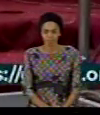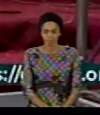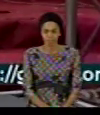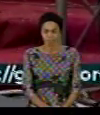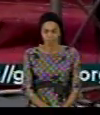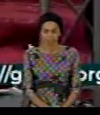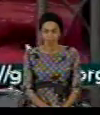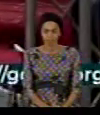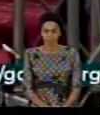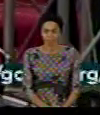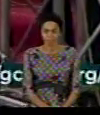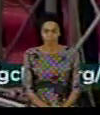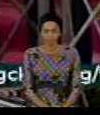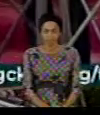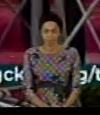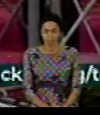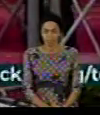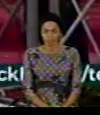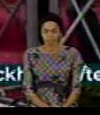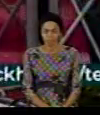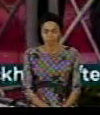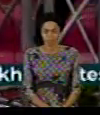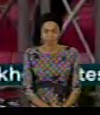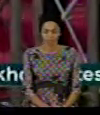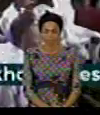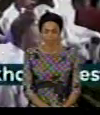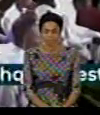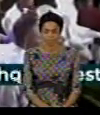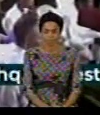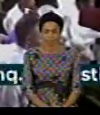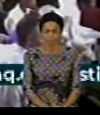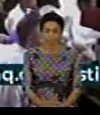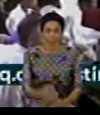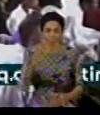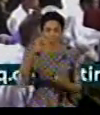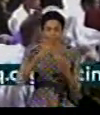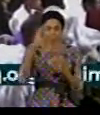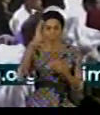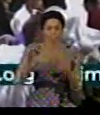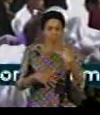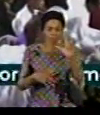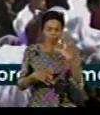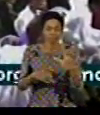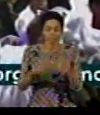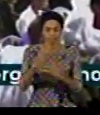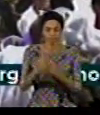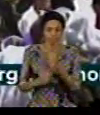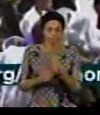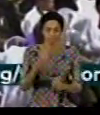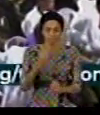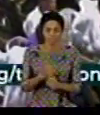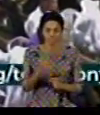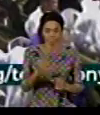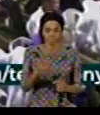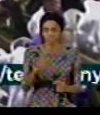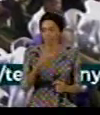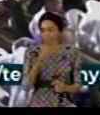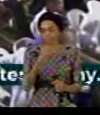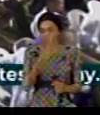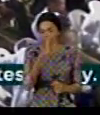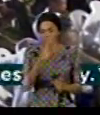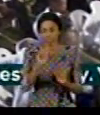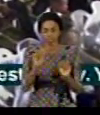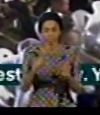us. Quickly. For over 3 years, now, has not been able to move this way because of a